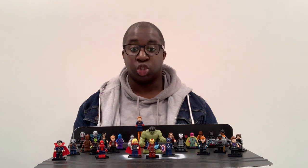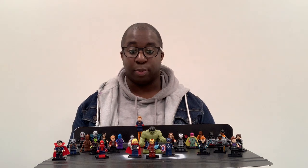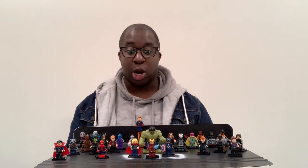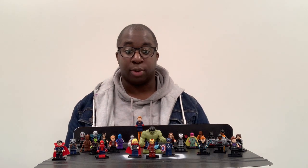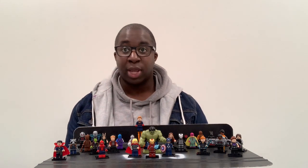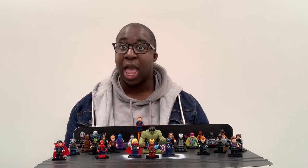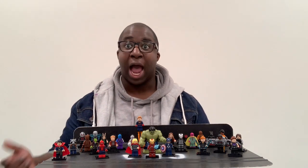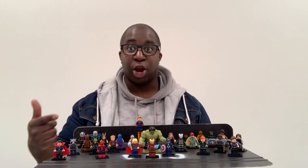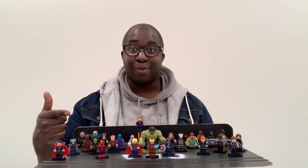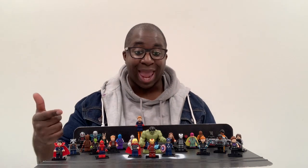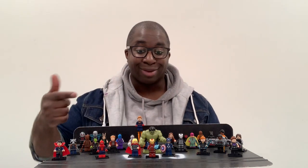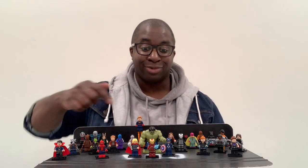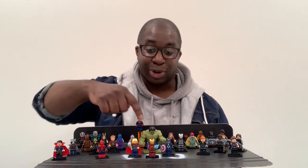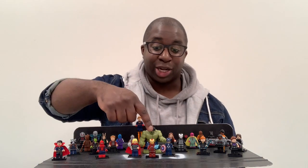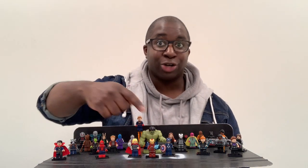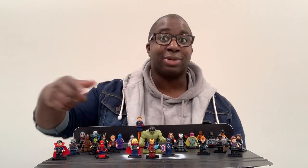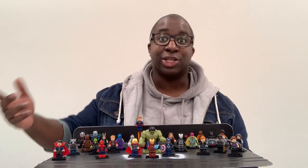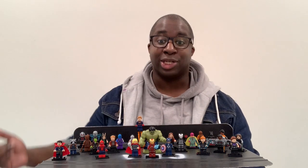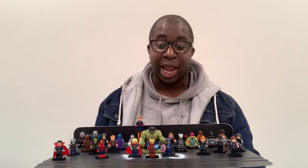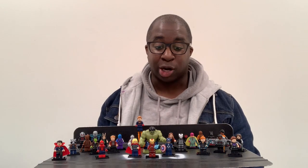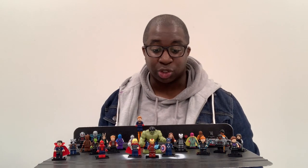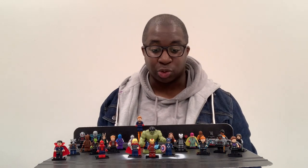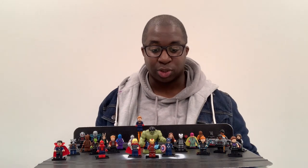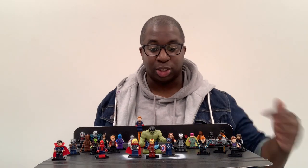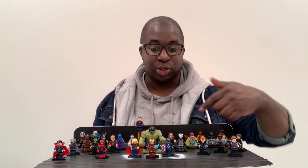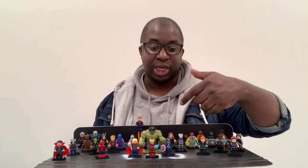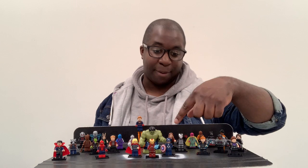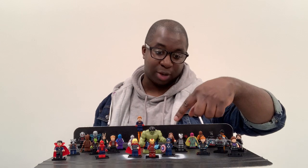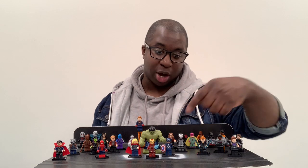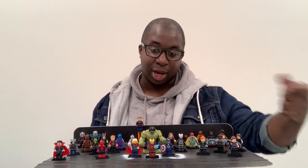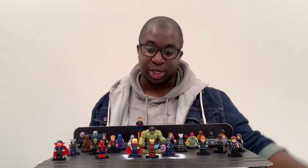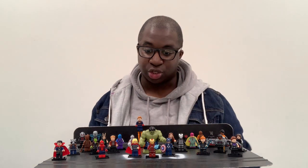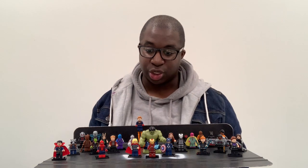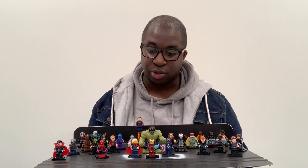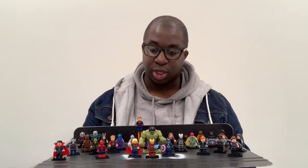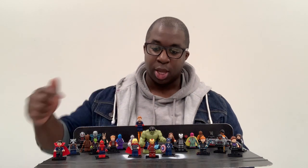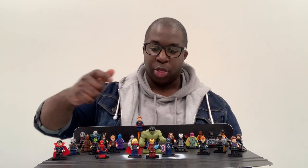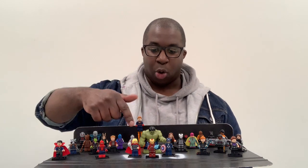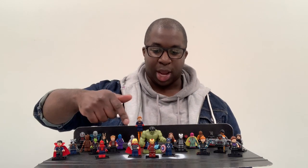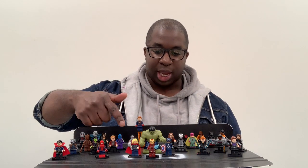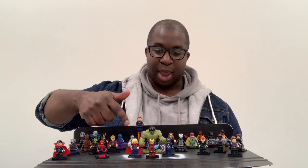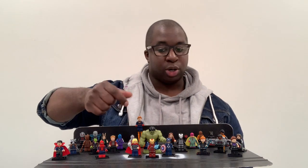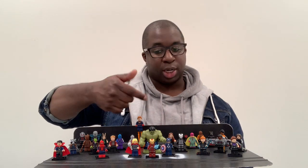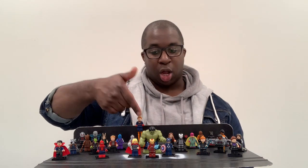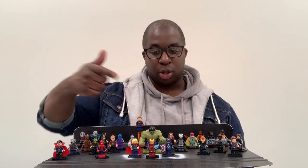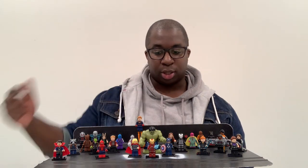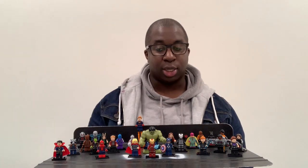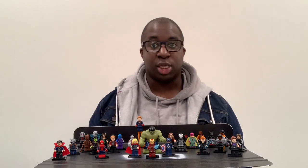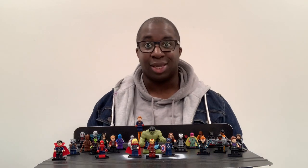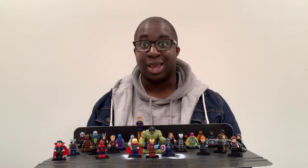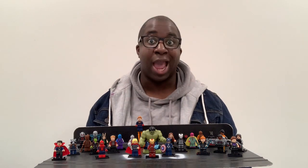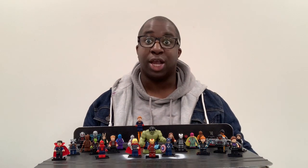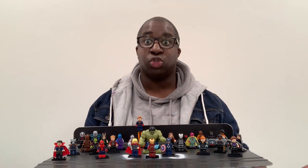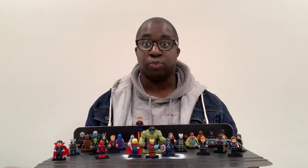different superpower. Iron Man, right here, he has an iron suit. You see Captain America has a shield, Thor has a hammer, and Hulk,